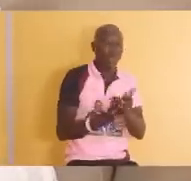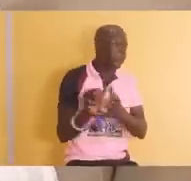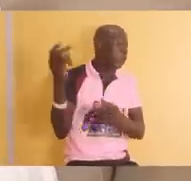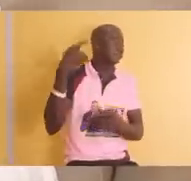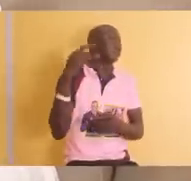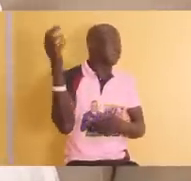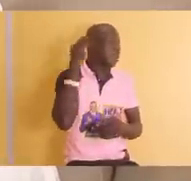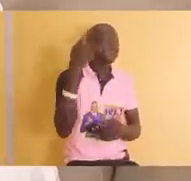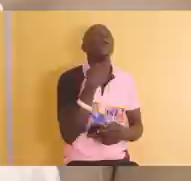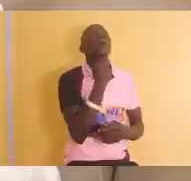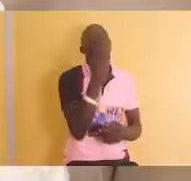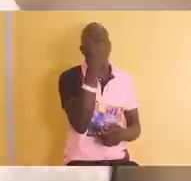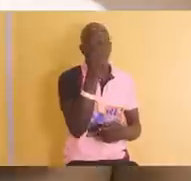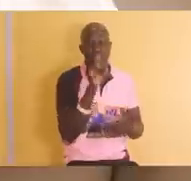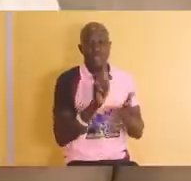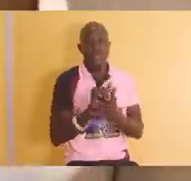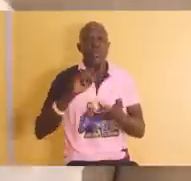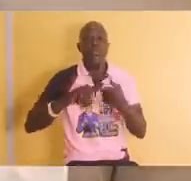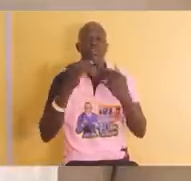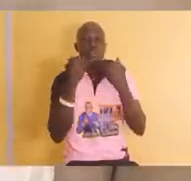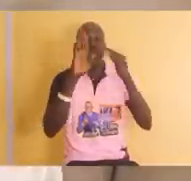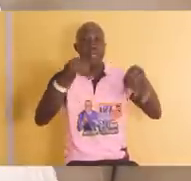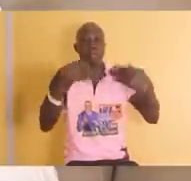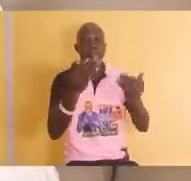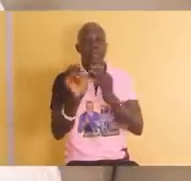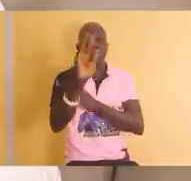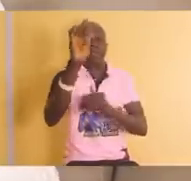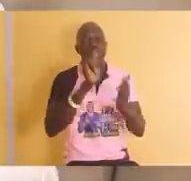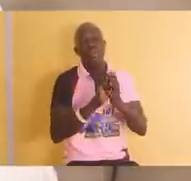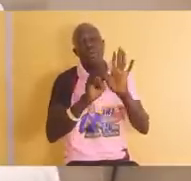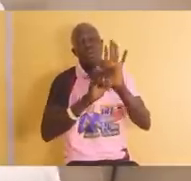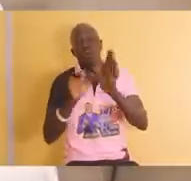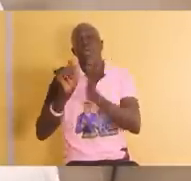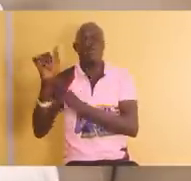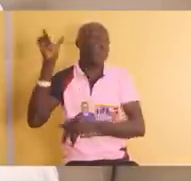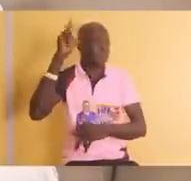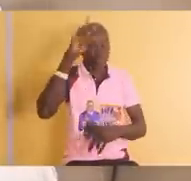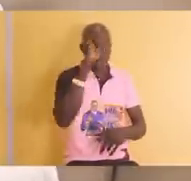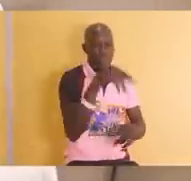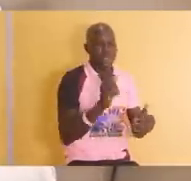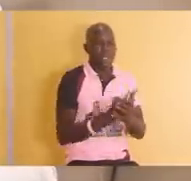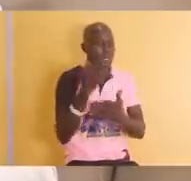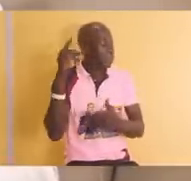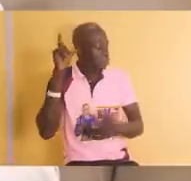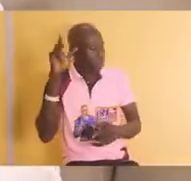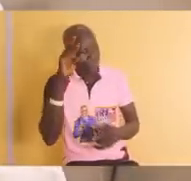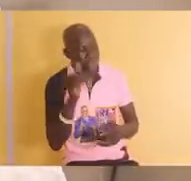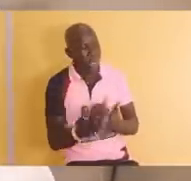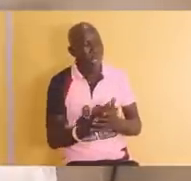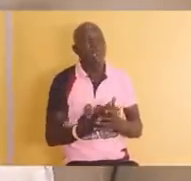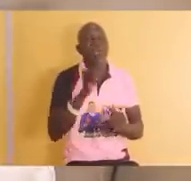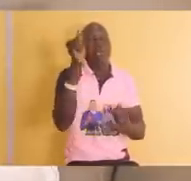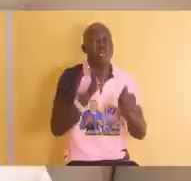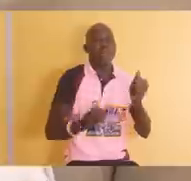the voice of the this voice man. Láti dúpẹ́ lọ́wọ́ ẹ̀yin àyànfẹ́. Appreciate all the people. Ẹ wá gbọ́ mi sá. Listen to me. Ẹ wá gbọ́ mi sá. Listen, sir. Ó